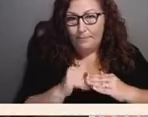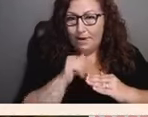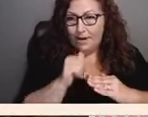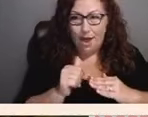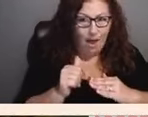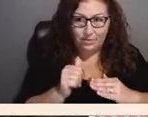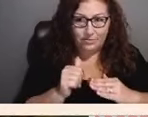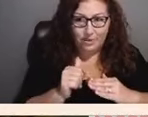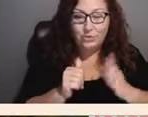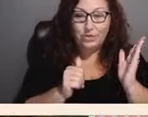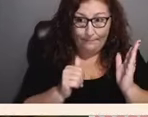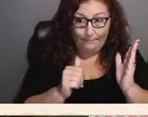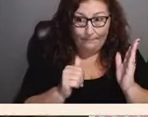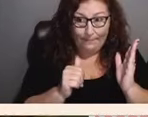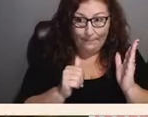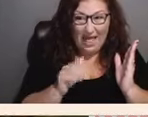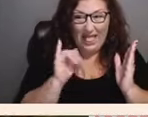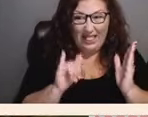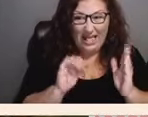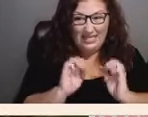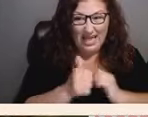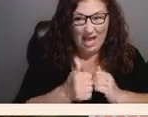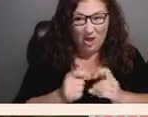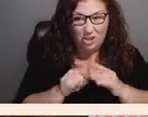how it all started.